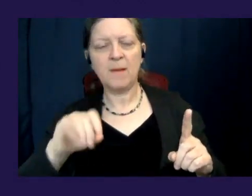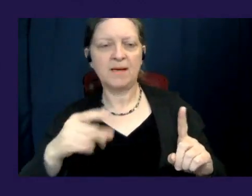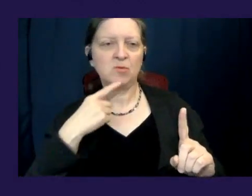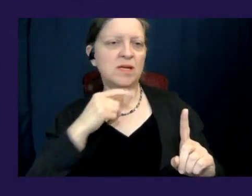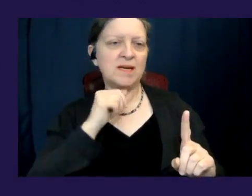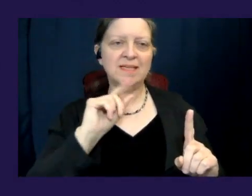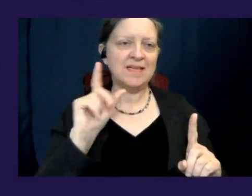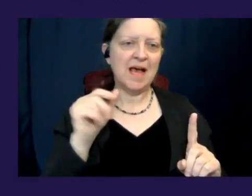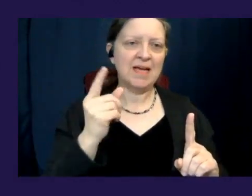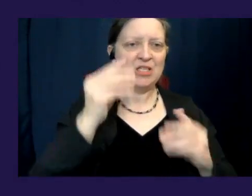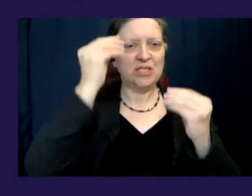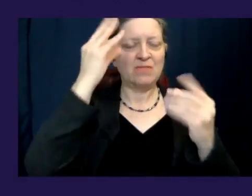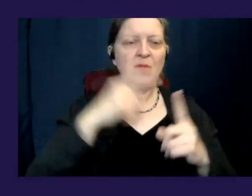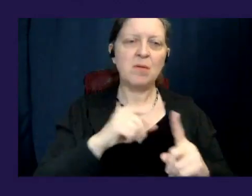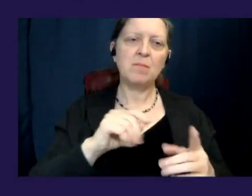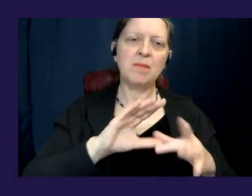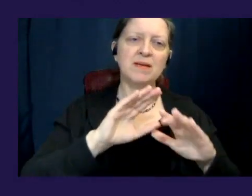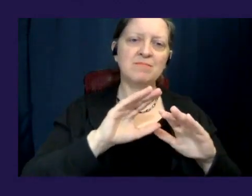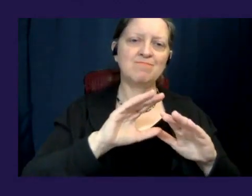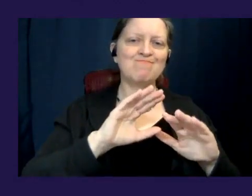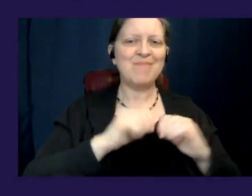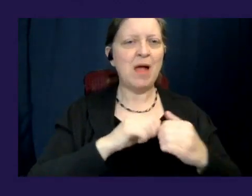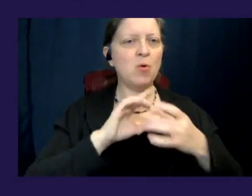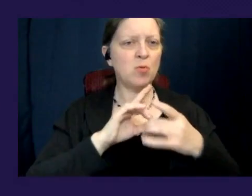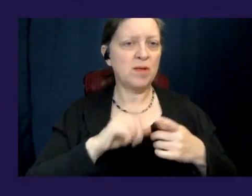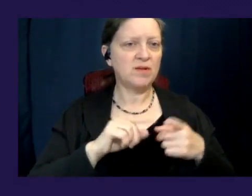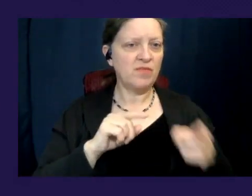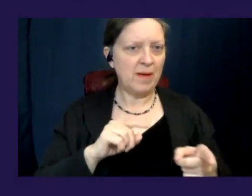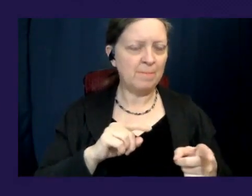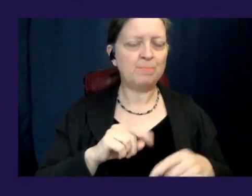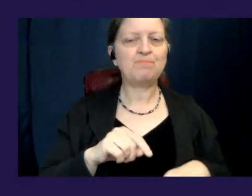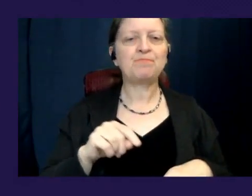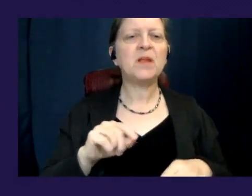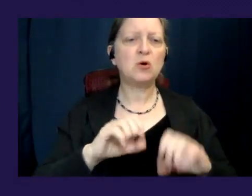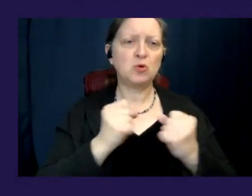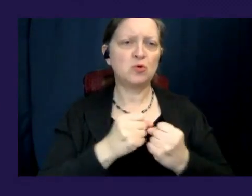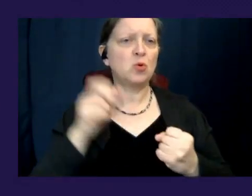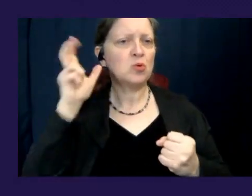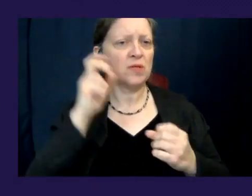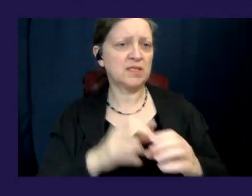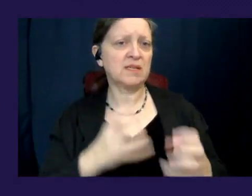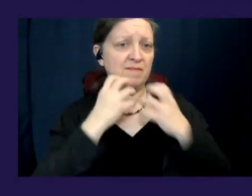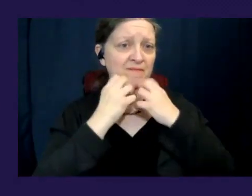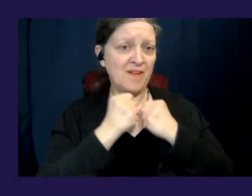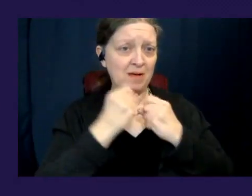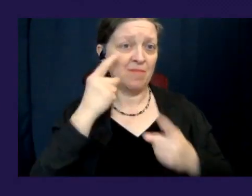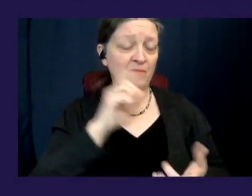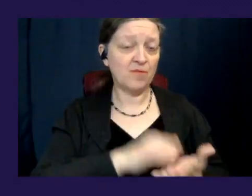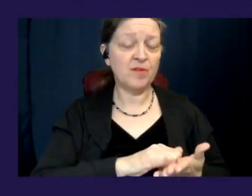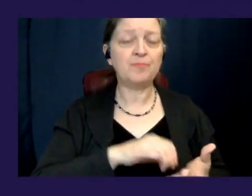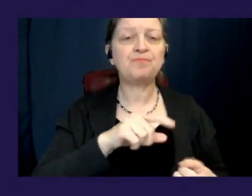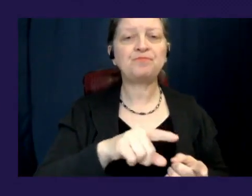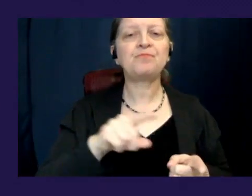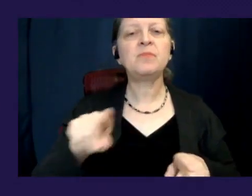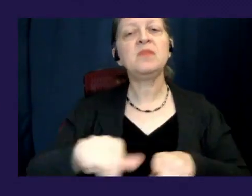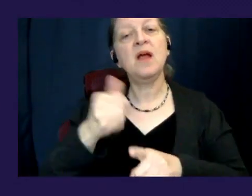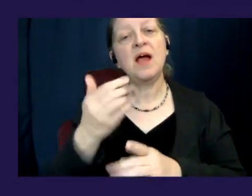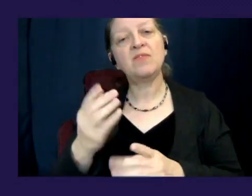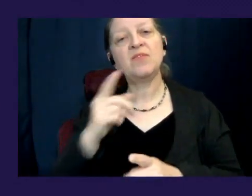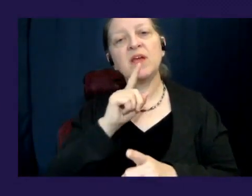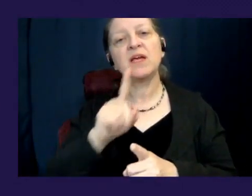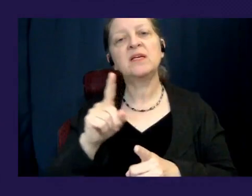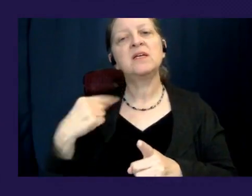lot. Another important issue that we saw that affects trust in the way that information is passed